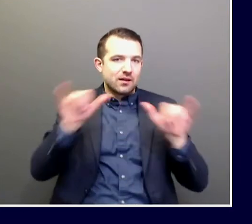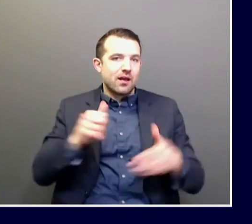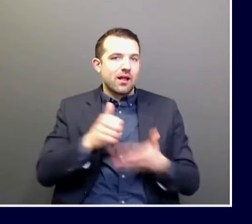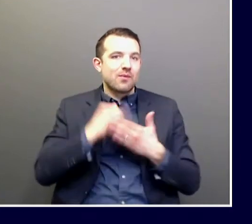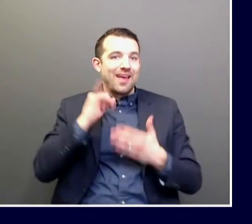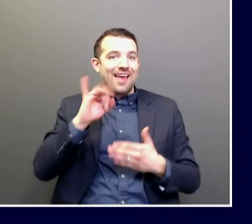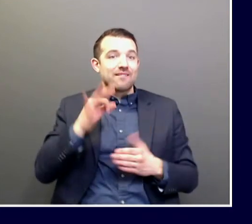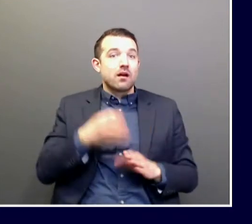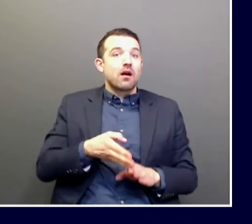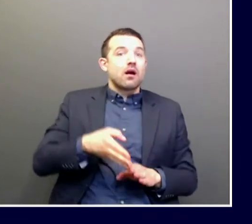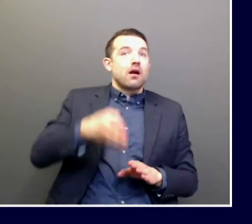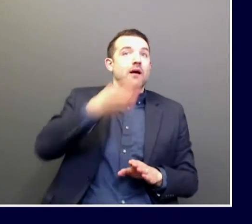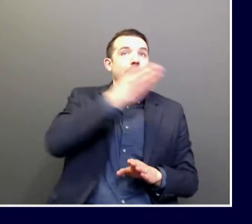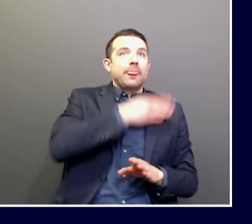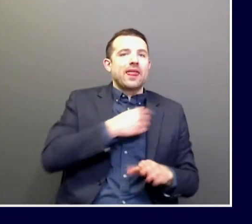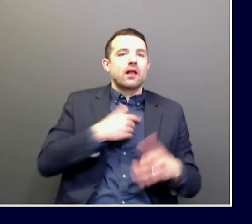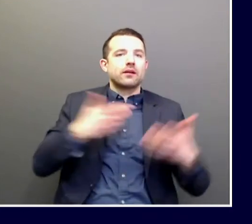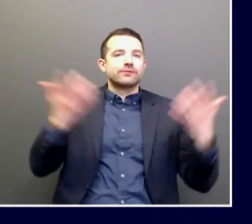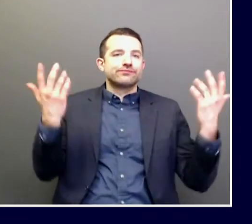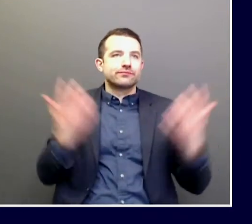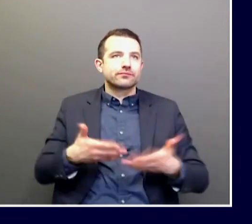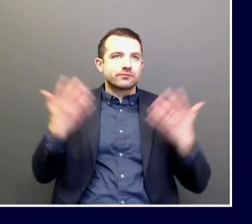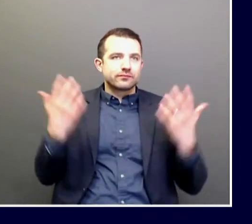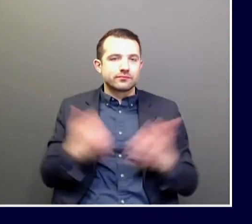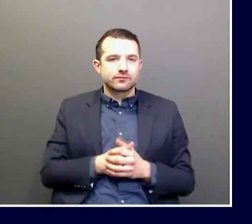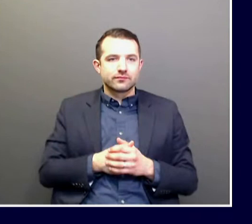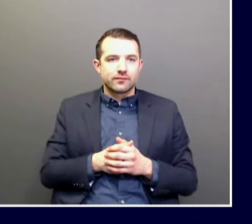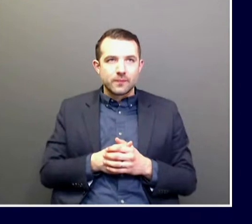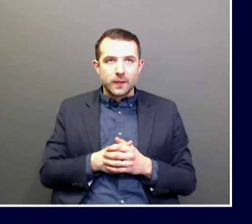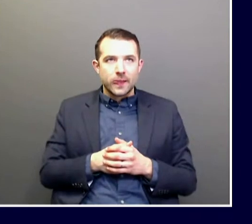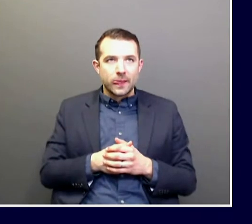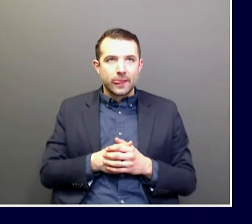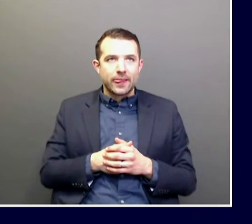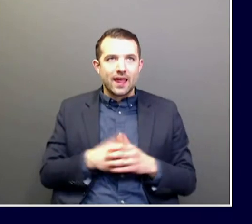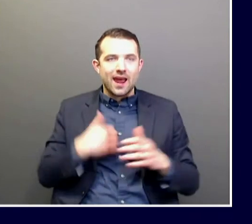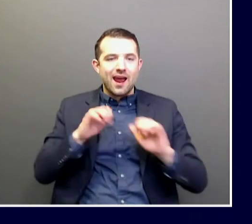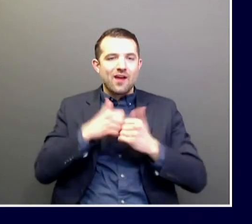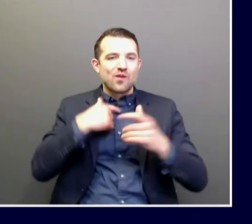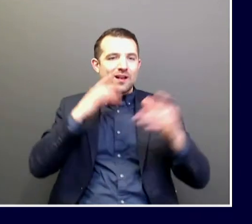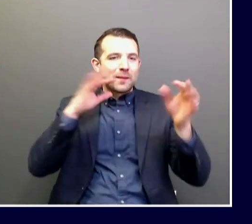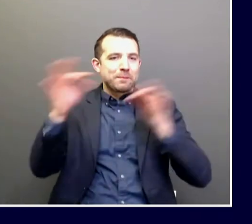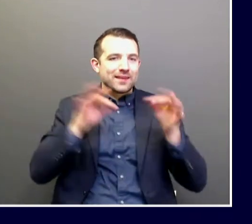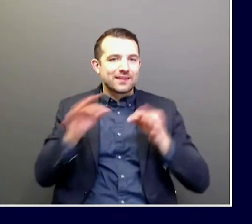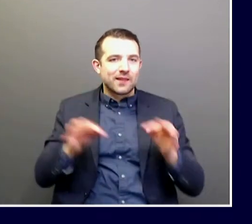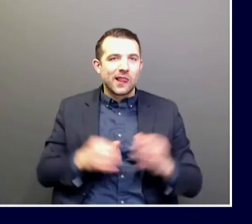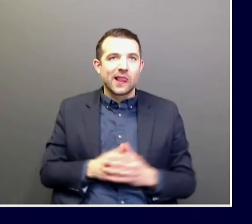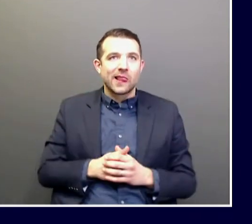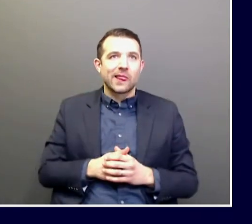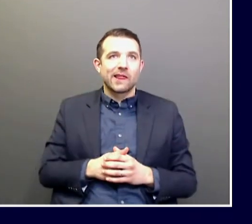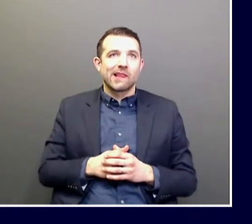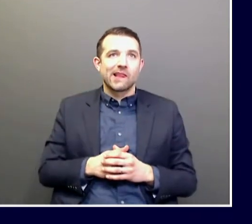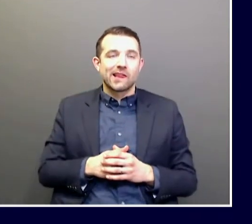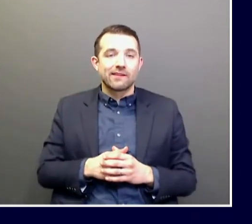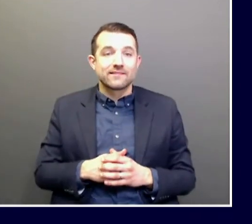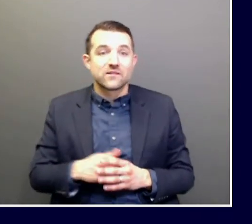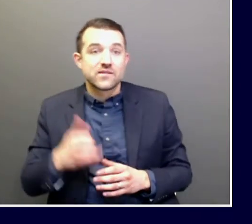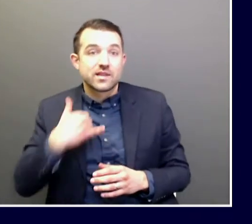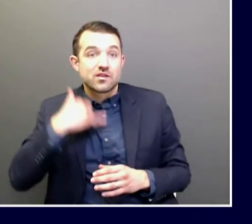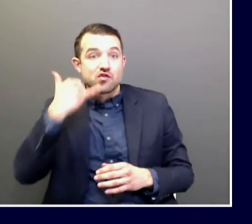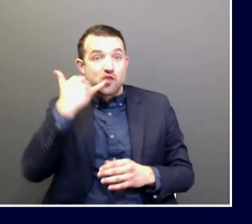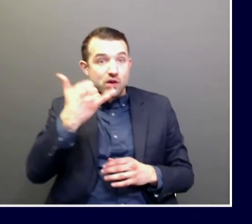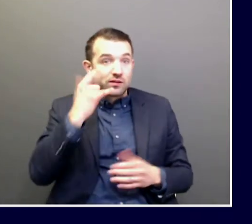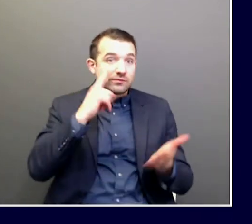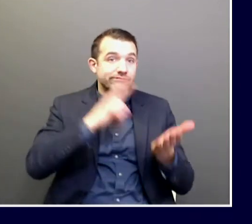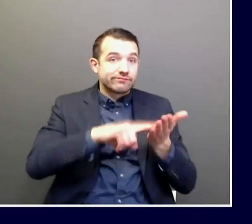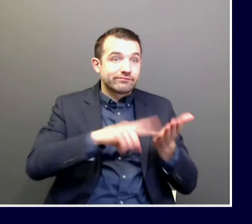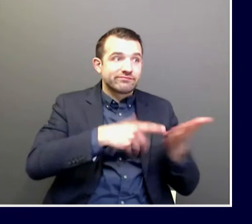I don't want to say it would have. I guess what I want to say, Joe, is that case investigation is something that we have been committed to, and to move